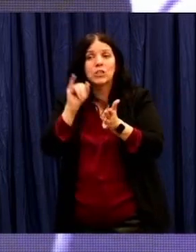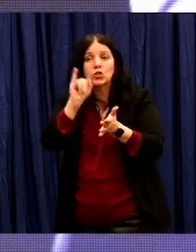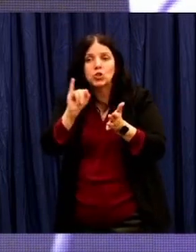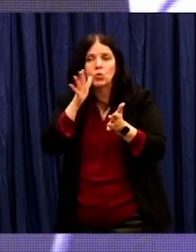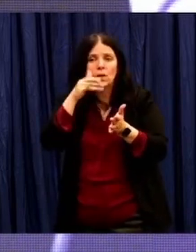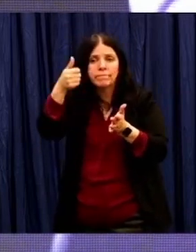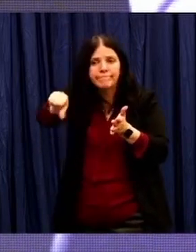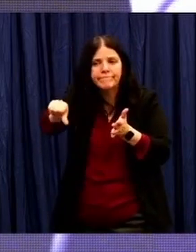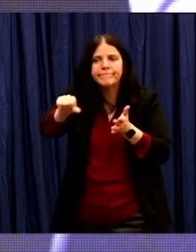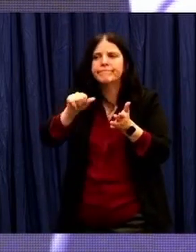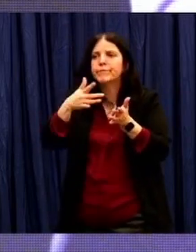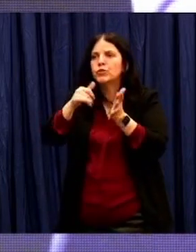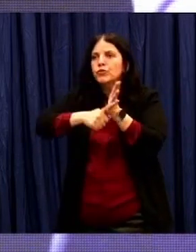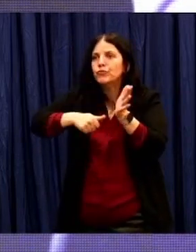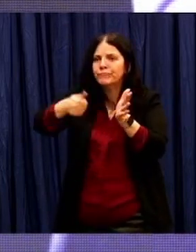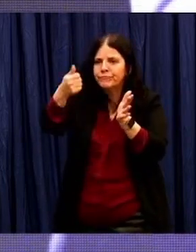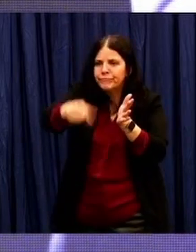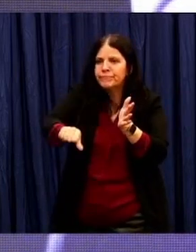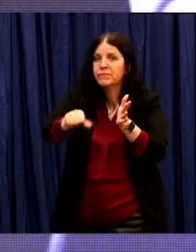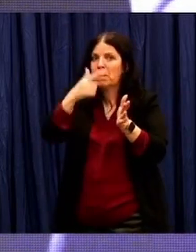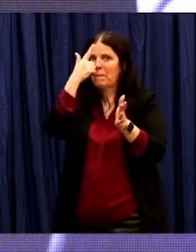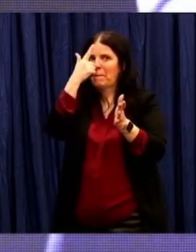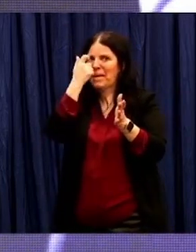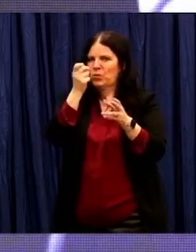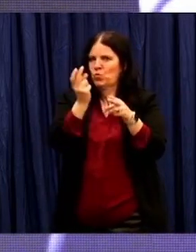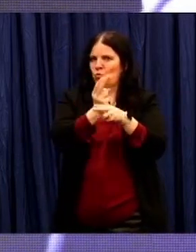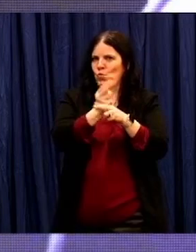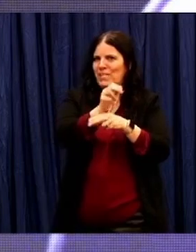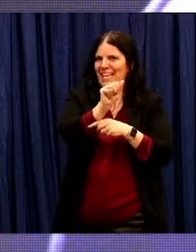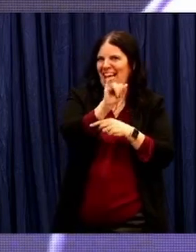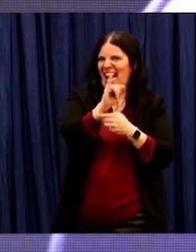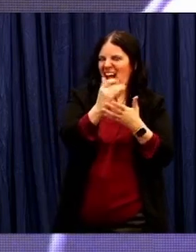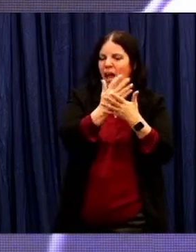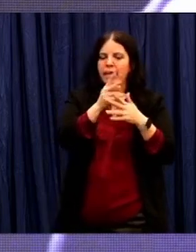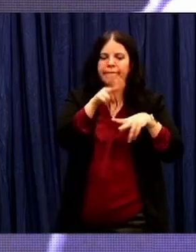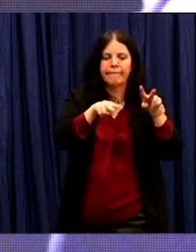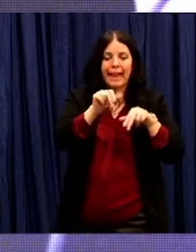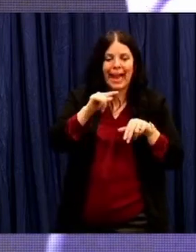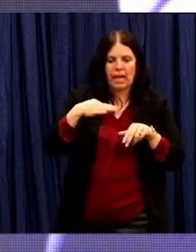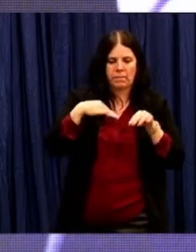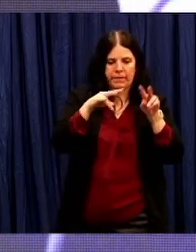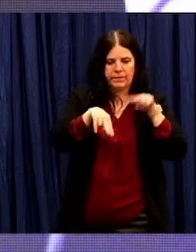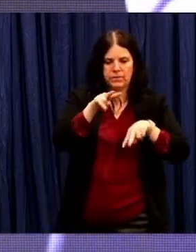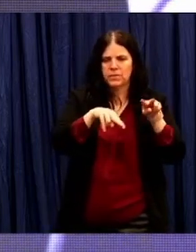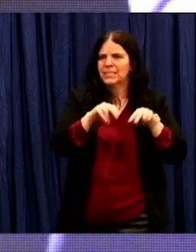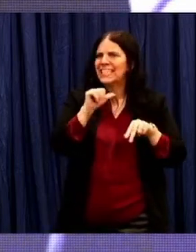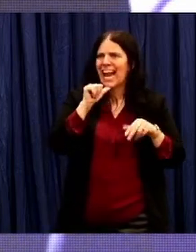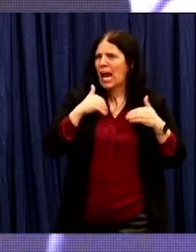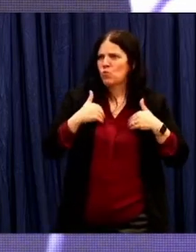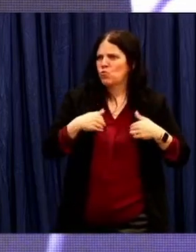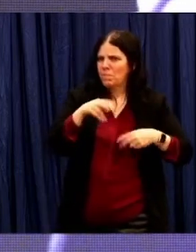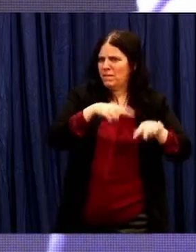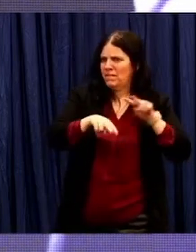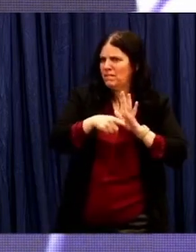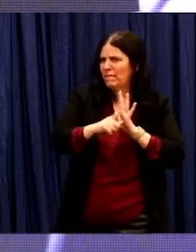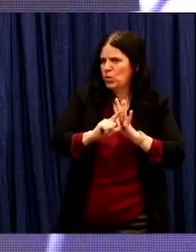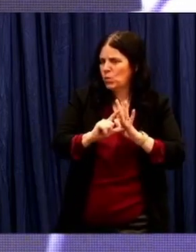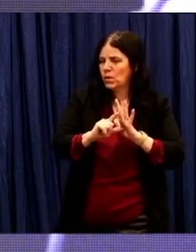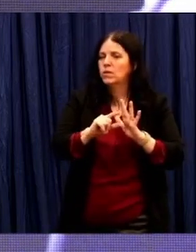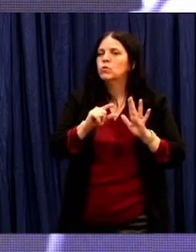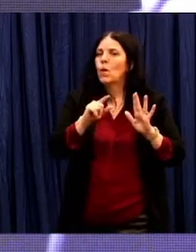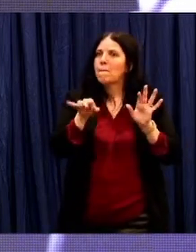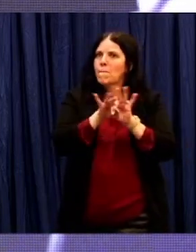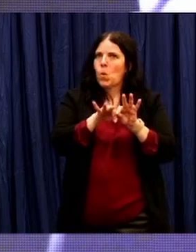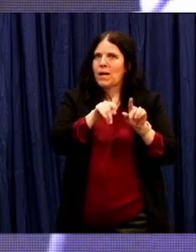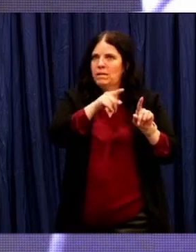sometimes AI leveraged decisions, and people need to know that they're allowed to appeal those to a human reviewer, and how.